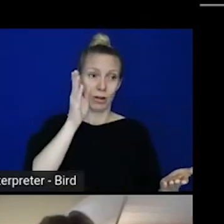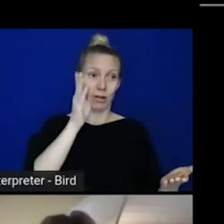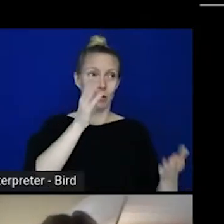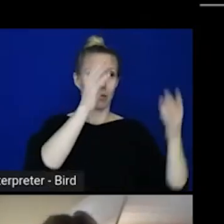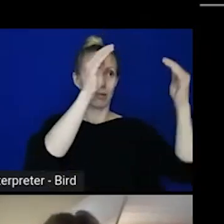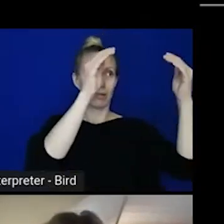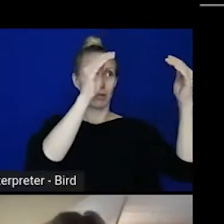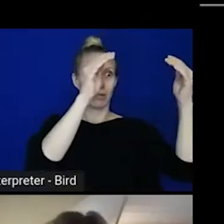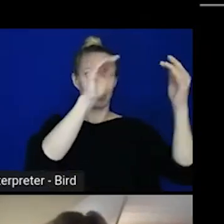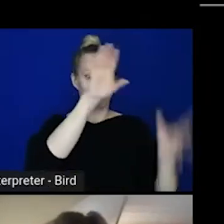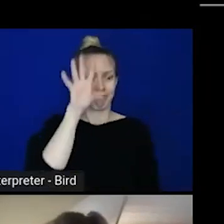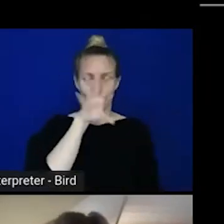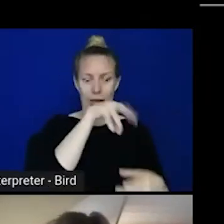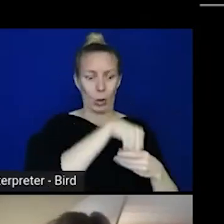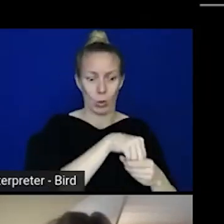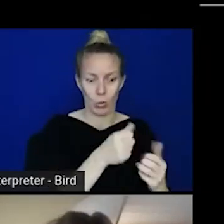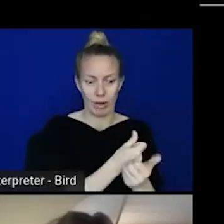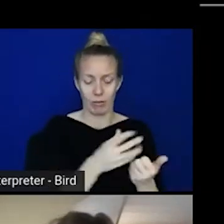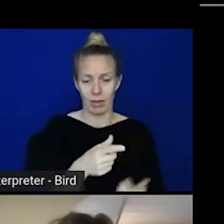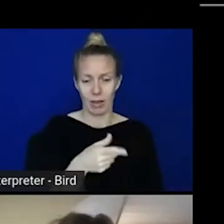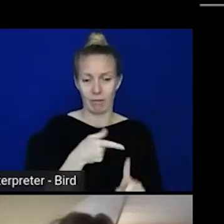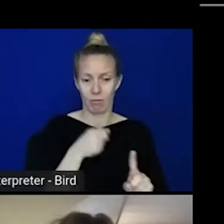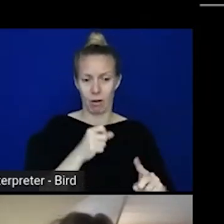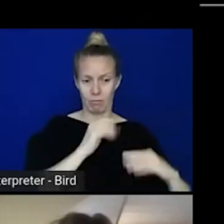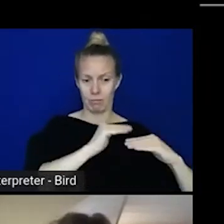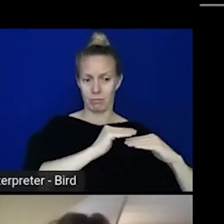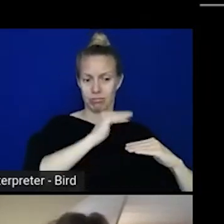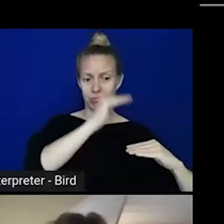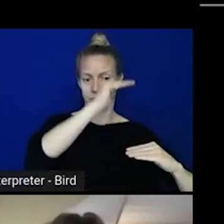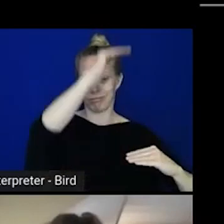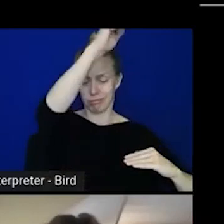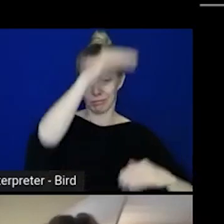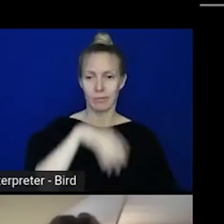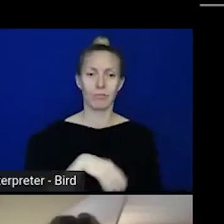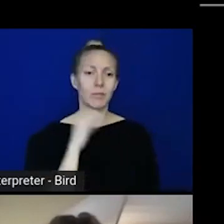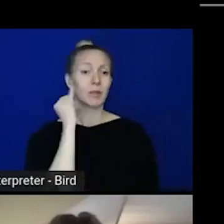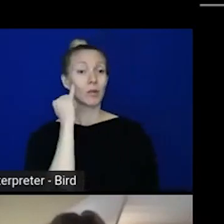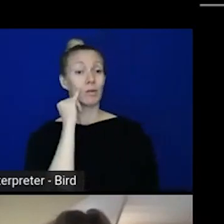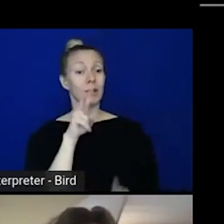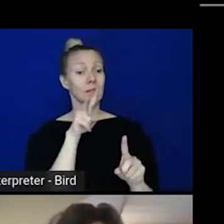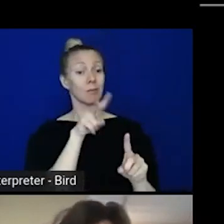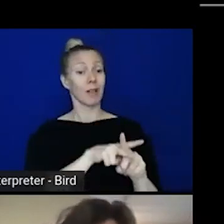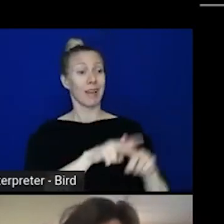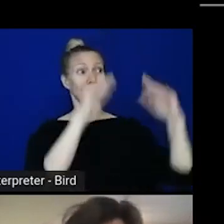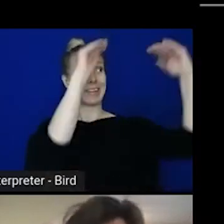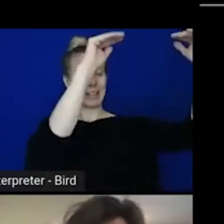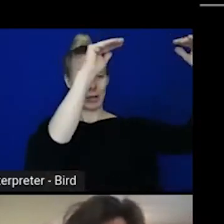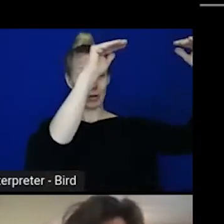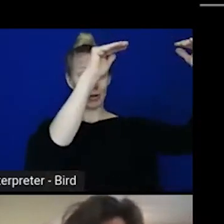policy, any IAM grant that's applied at a parent level will be inherited by the child.